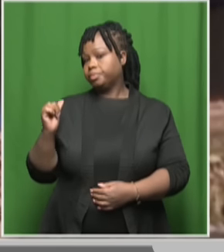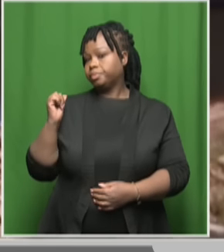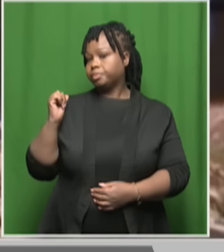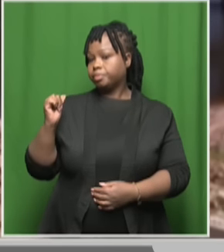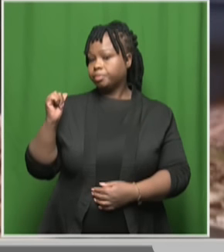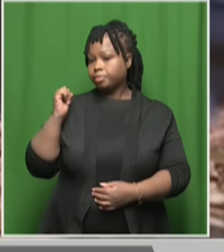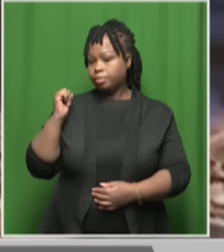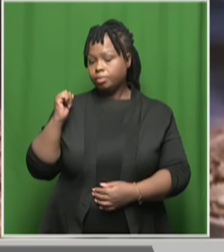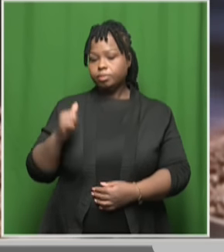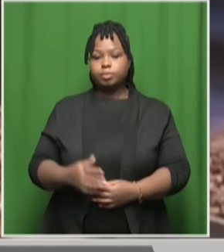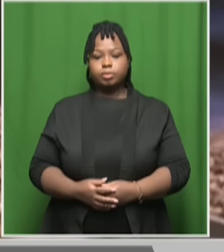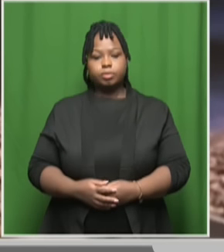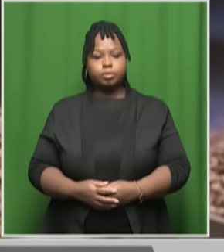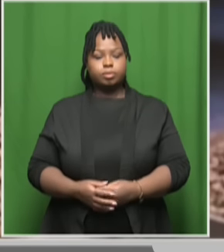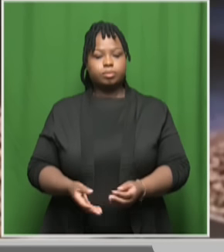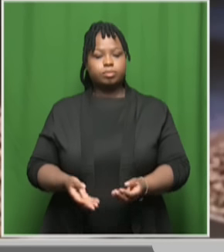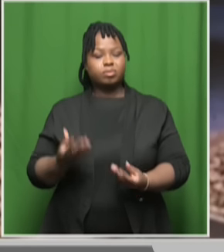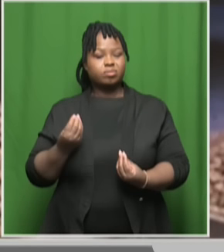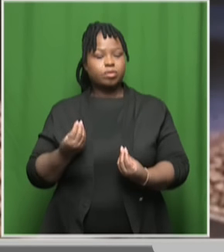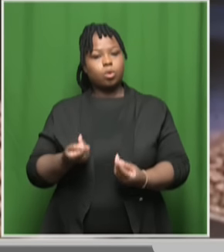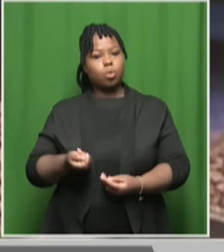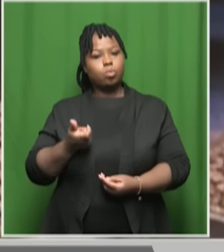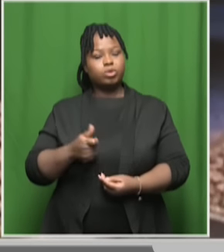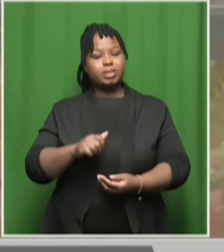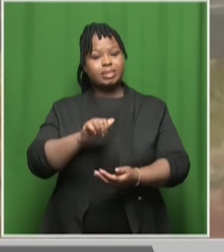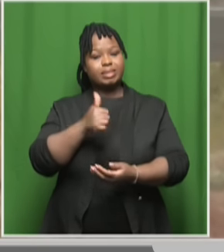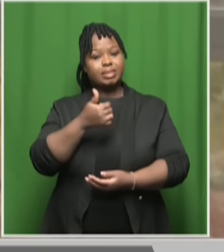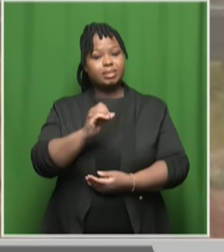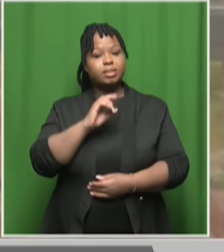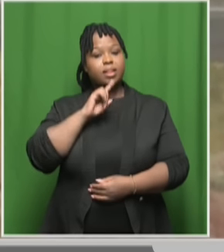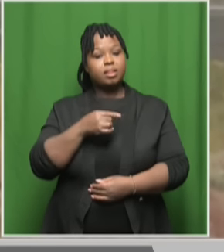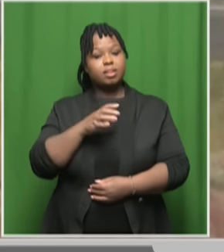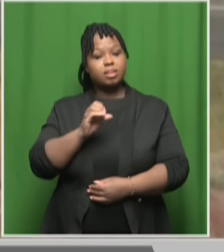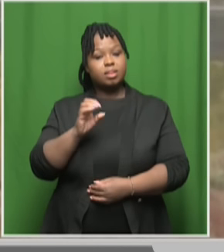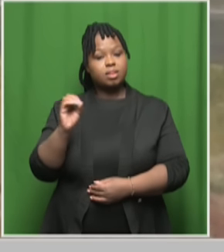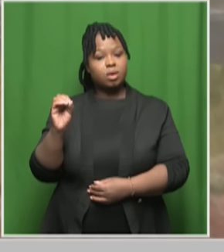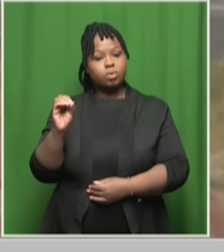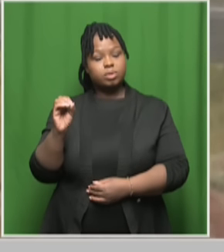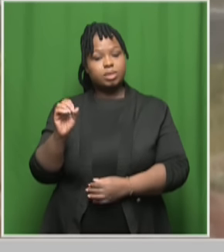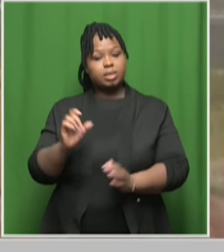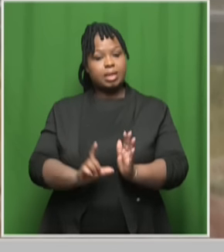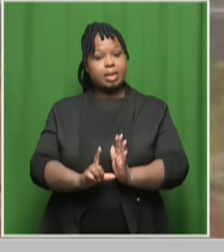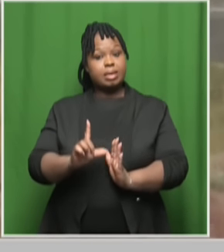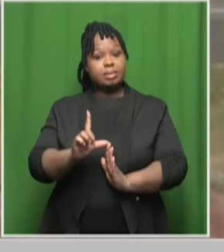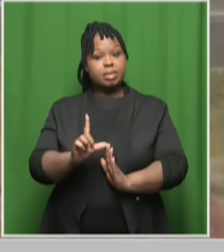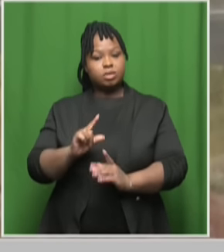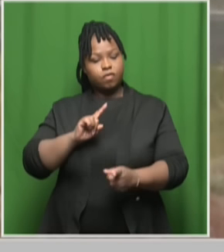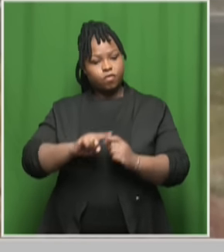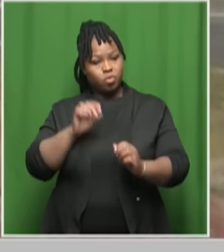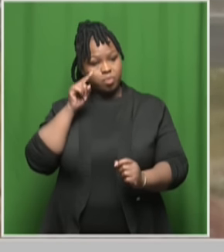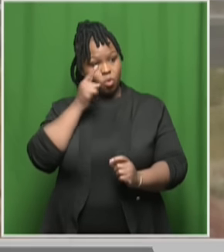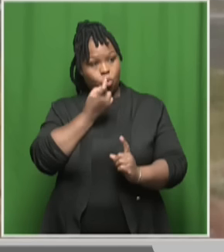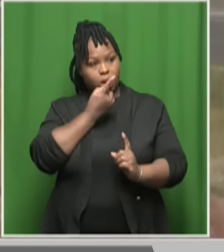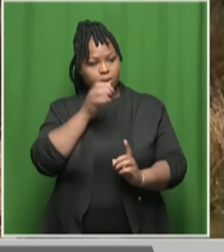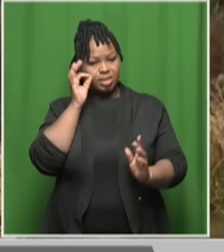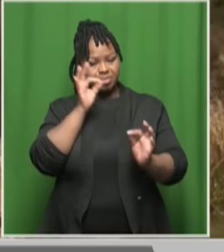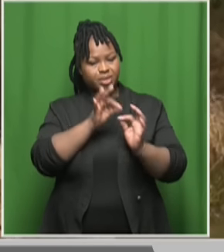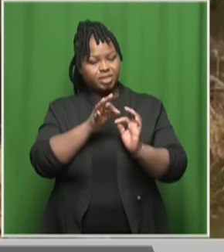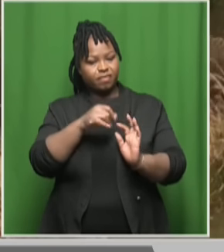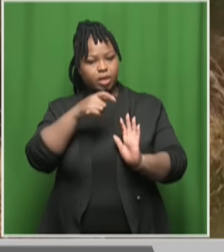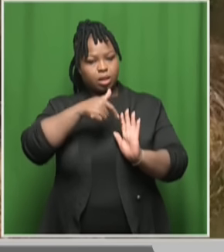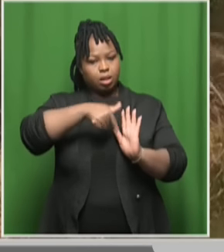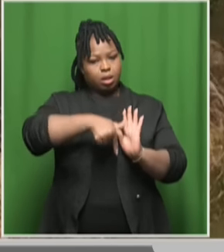yesterday we tanked about 60,000 liters of water from that specific borehole, just also to see what